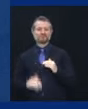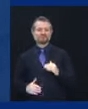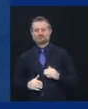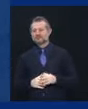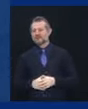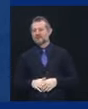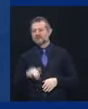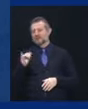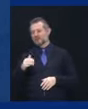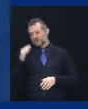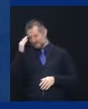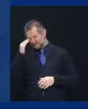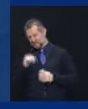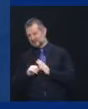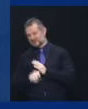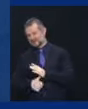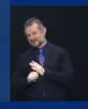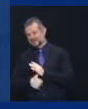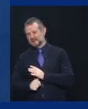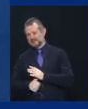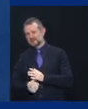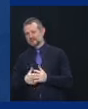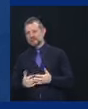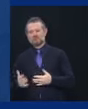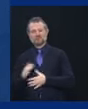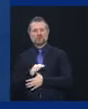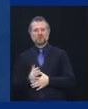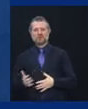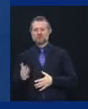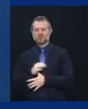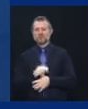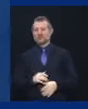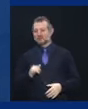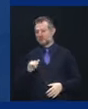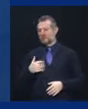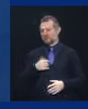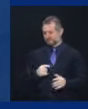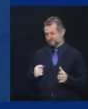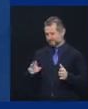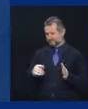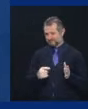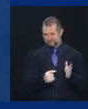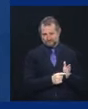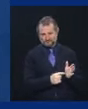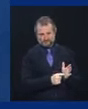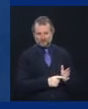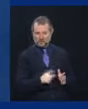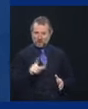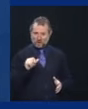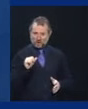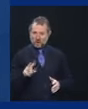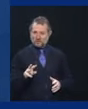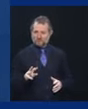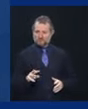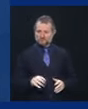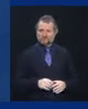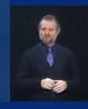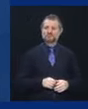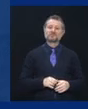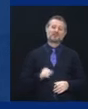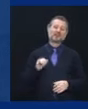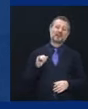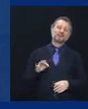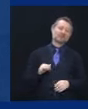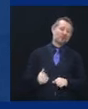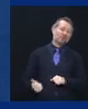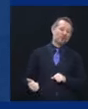prioritization. And that's why it's in the law. If everybody vaccinates everyone, then